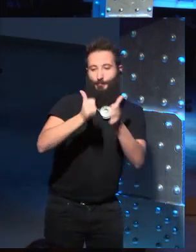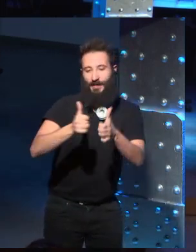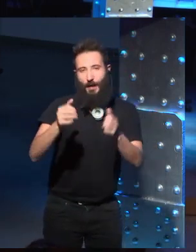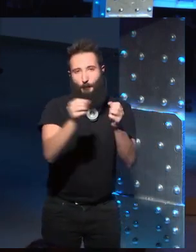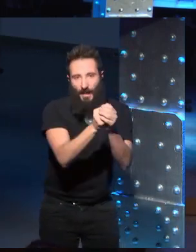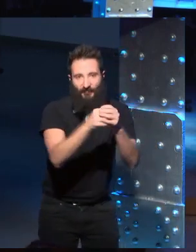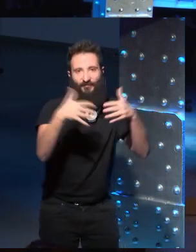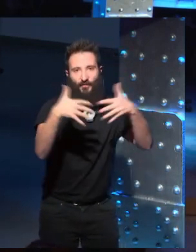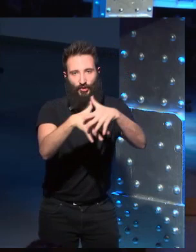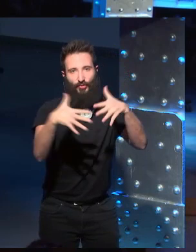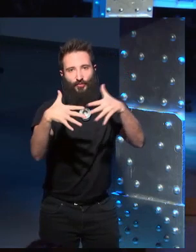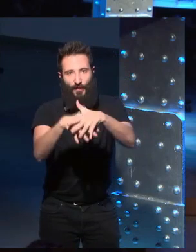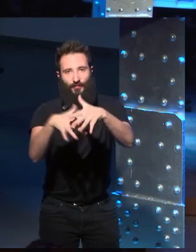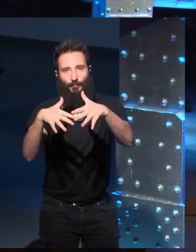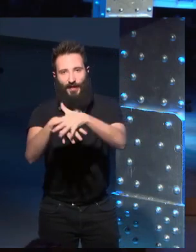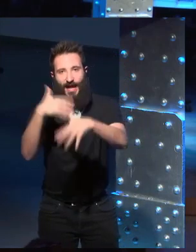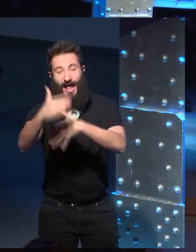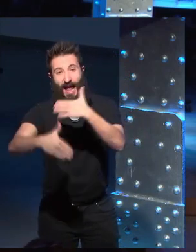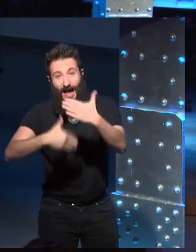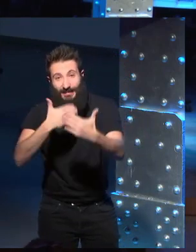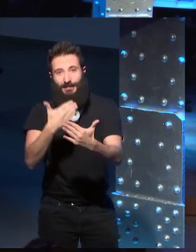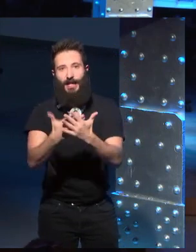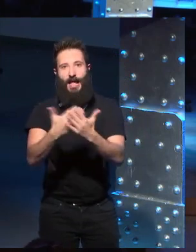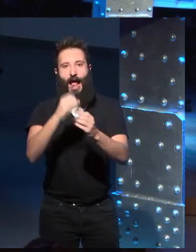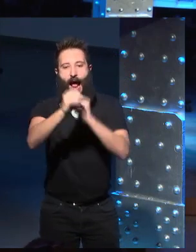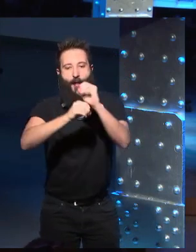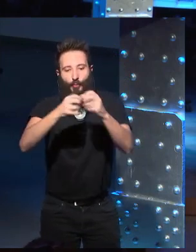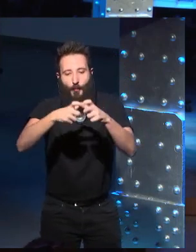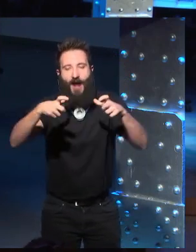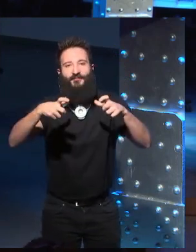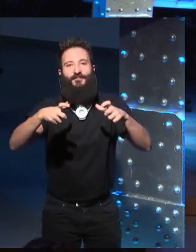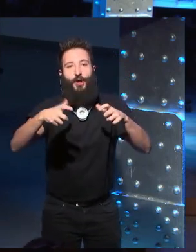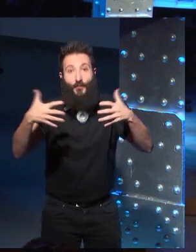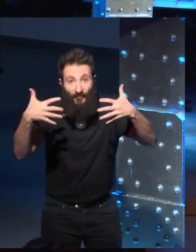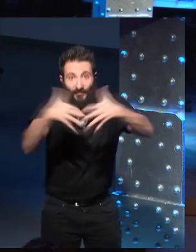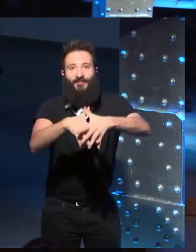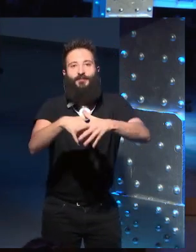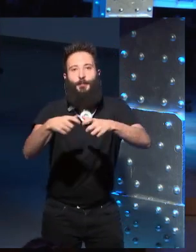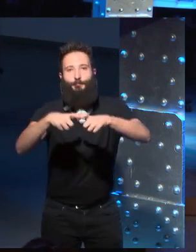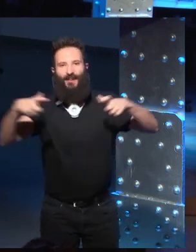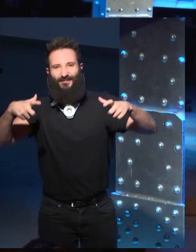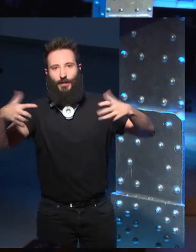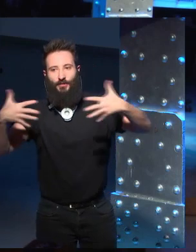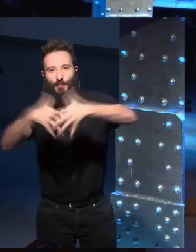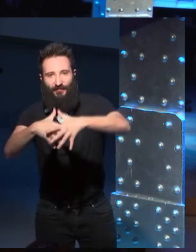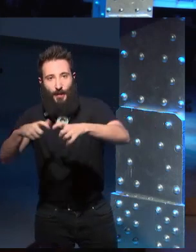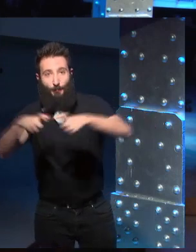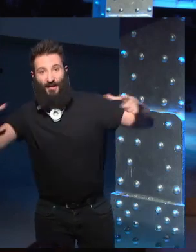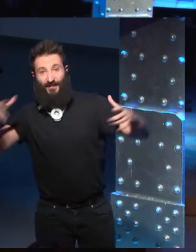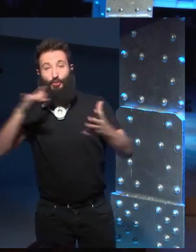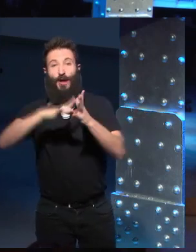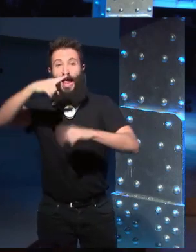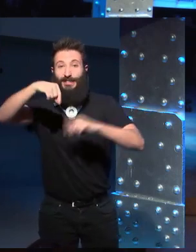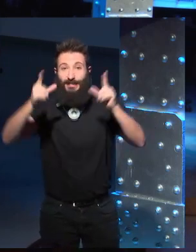bigger atom. At the end of its life, when a star explodes, it ejects all the atoms